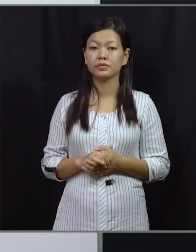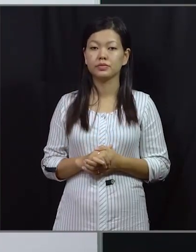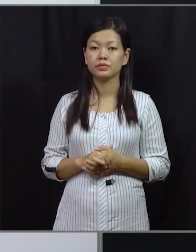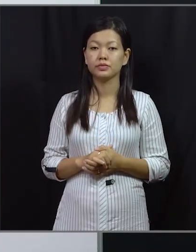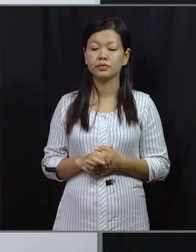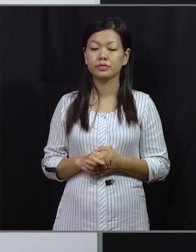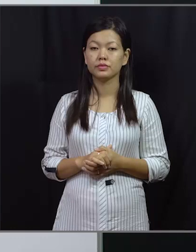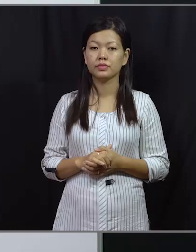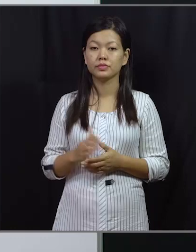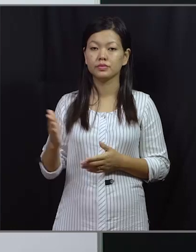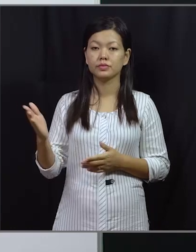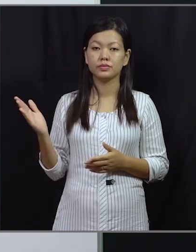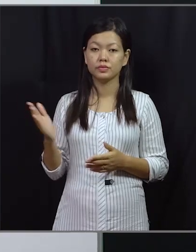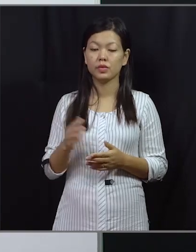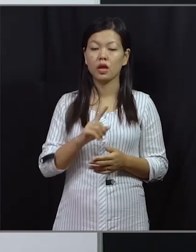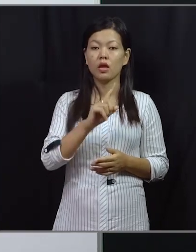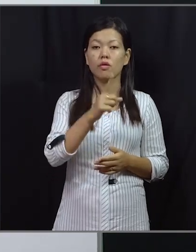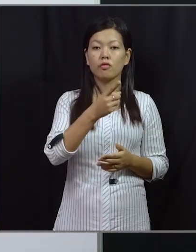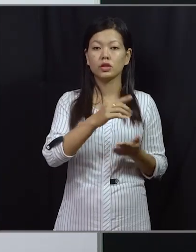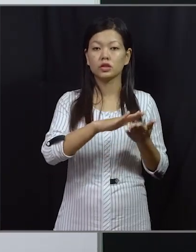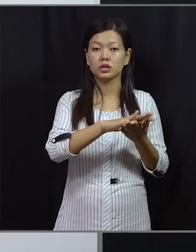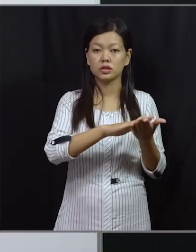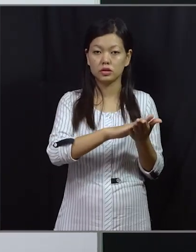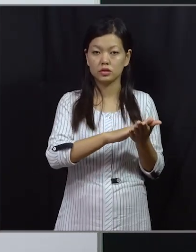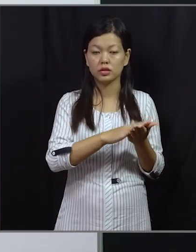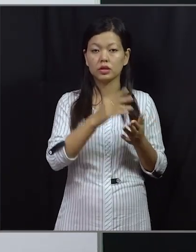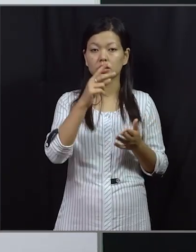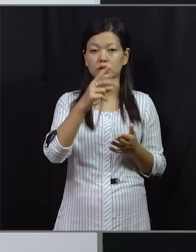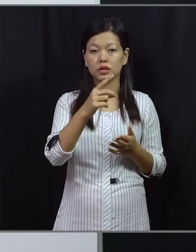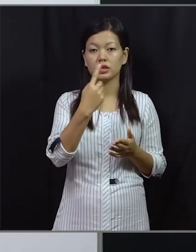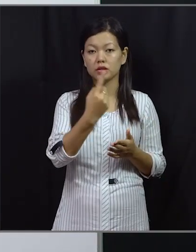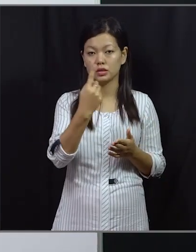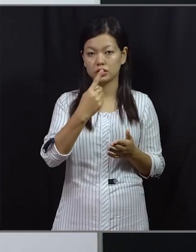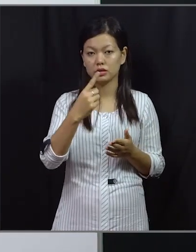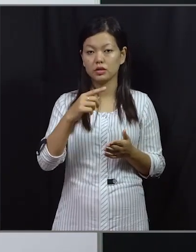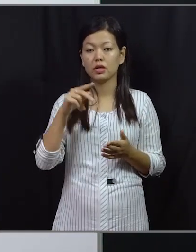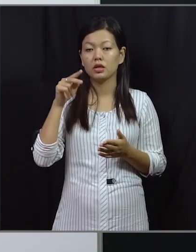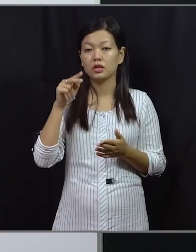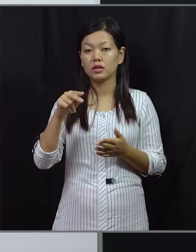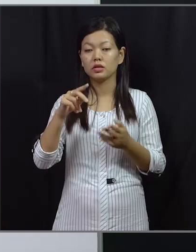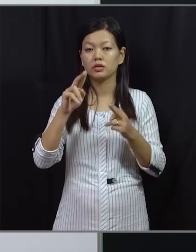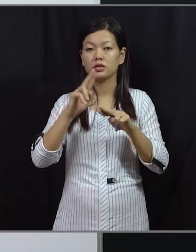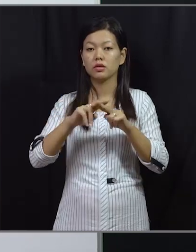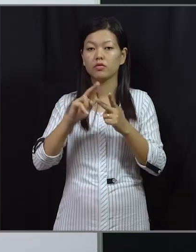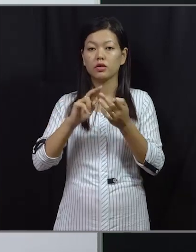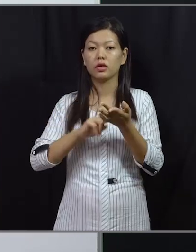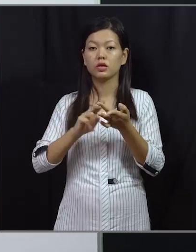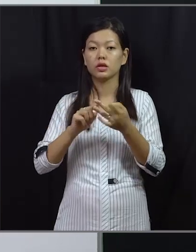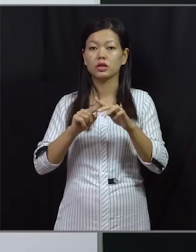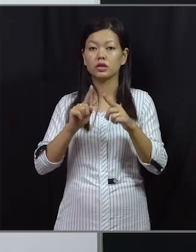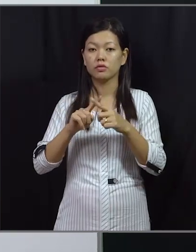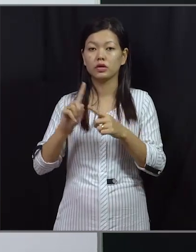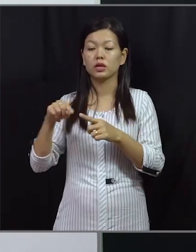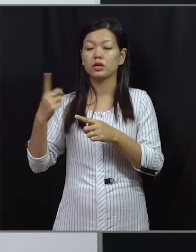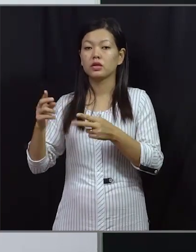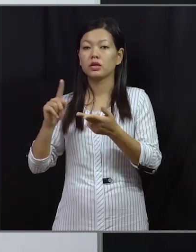Okay, so singleton set, cardinal number or cardinality, then finite set, and then infinite set. Then we will move on to the next